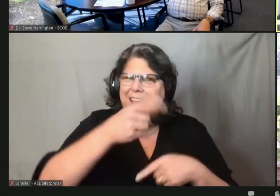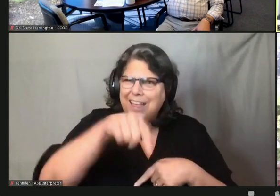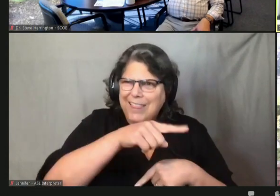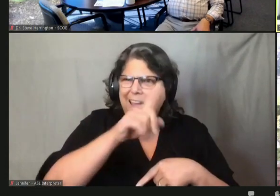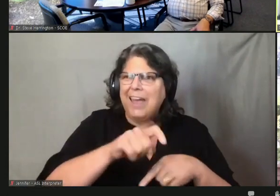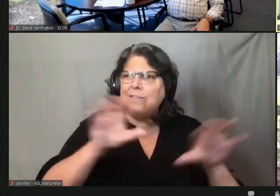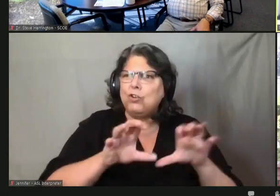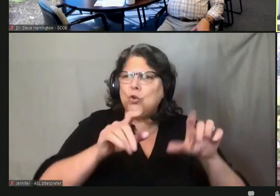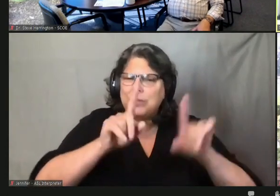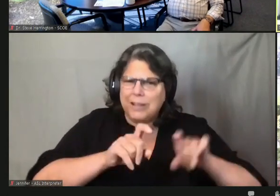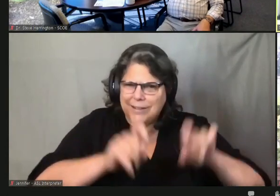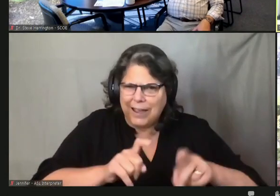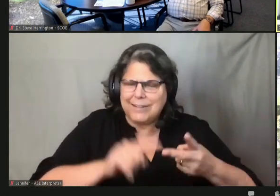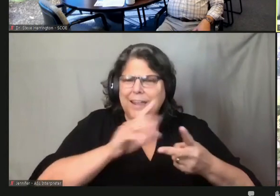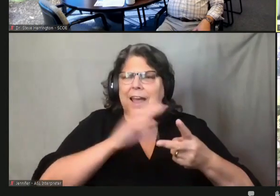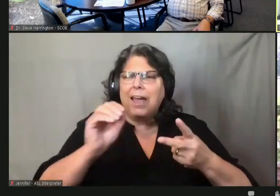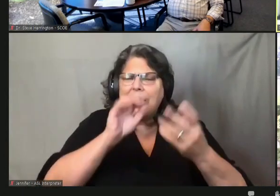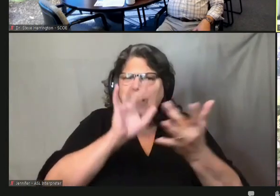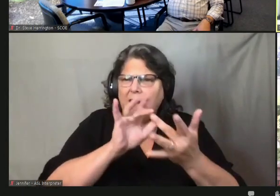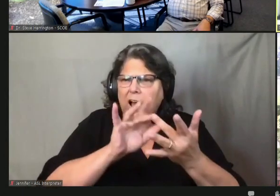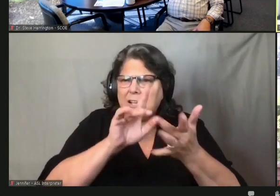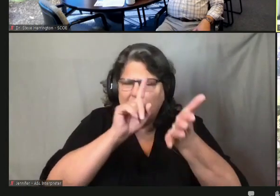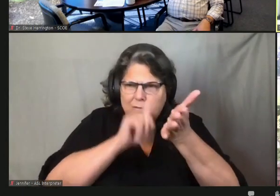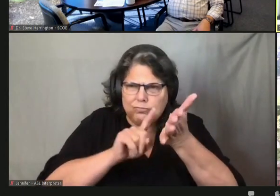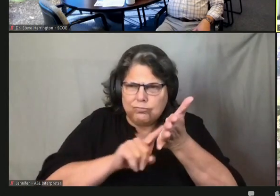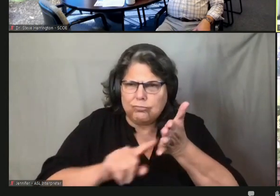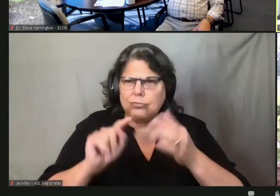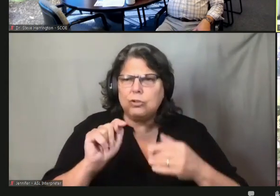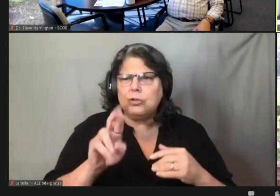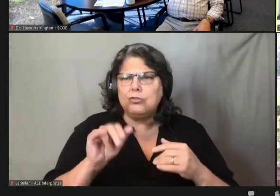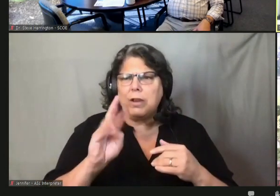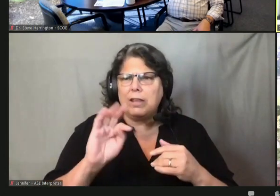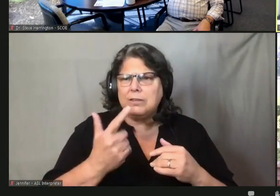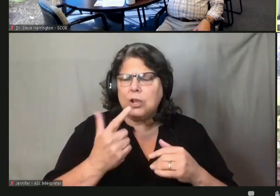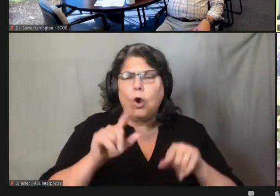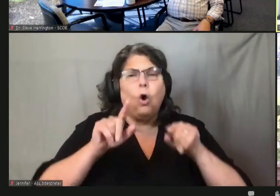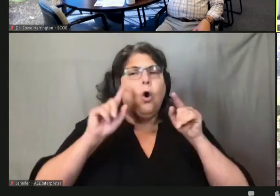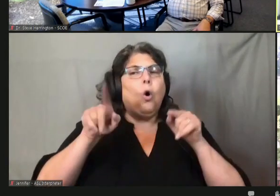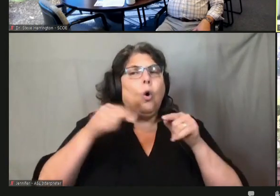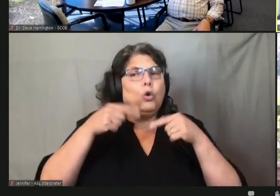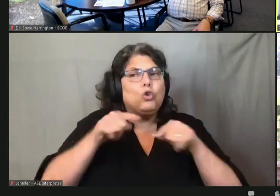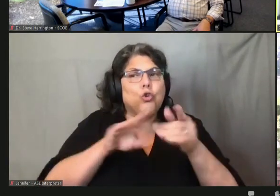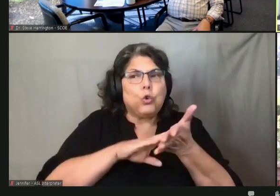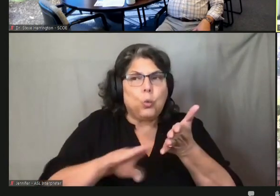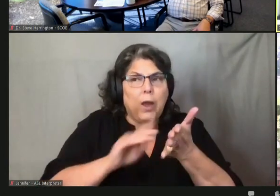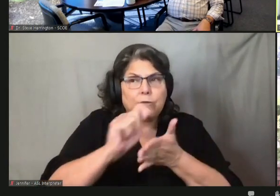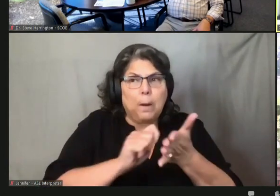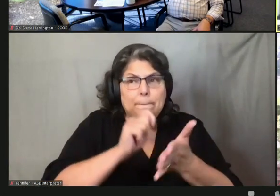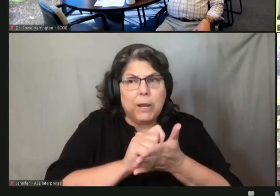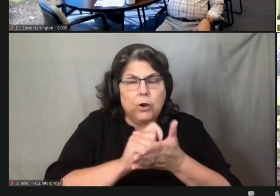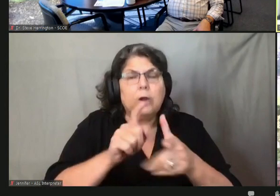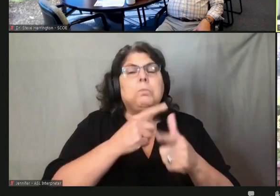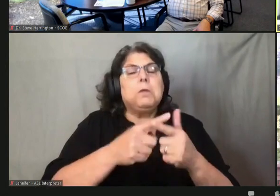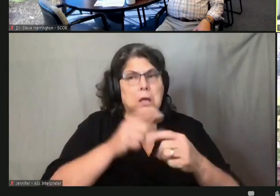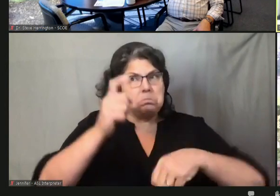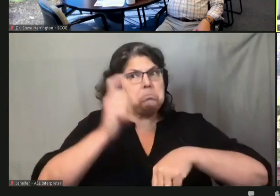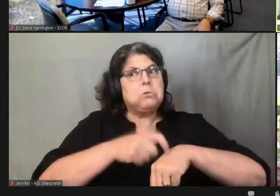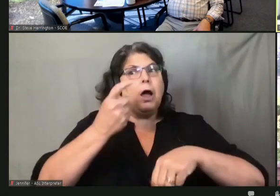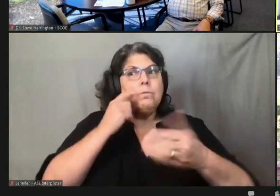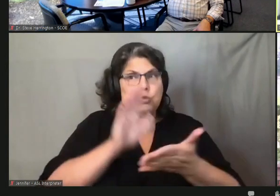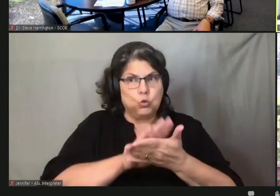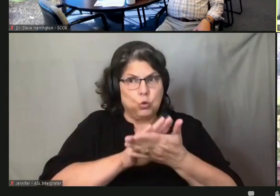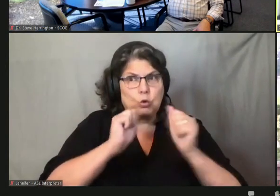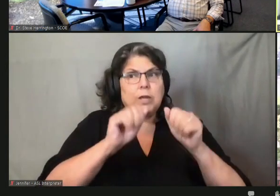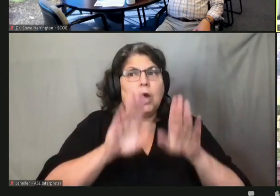contact tracing. Will this just be during the waiver period? And once schools are permitted to open with